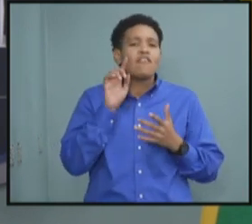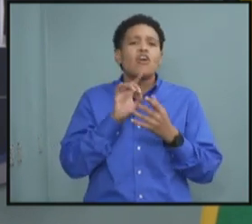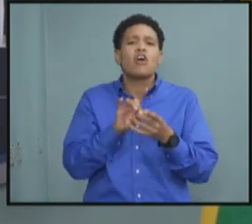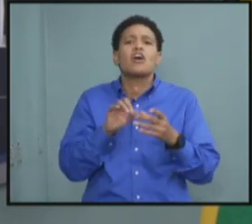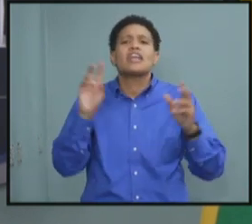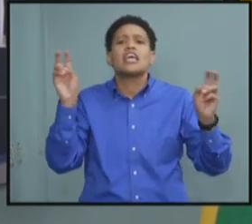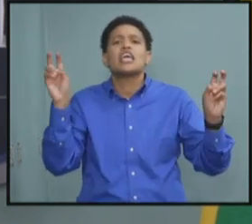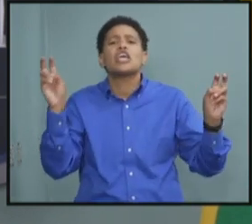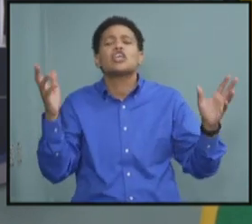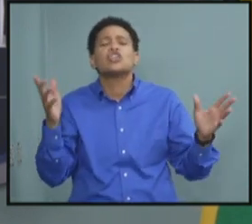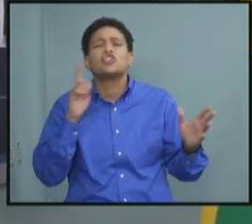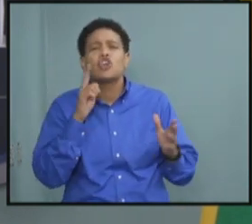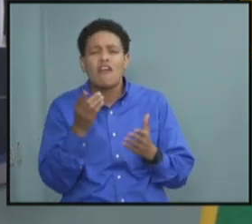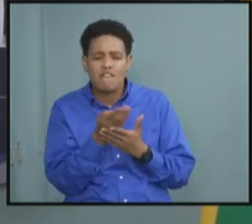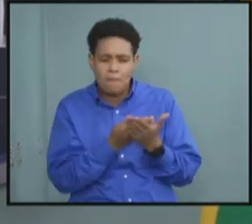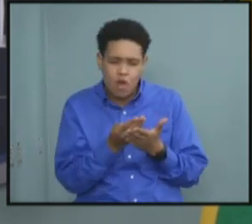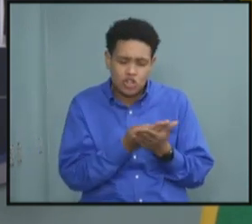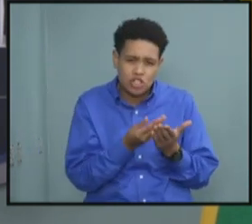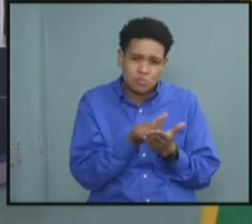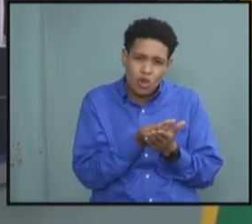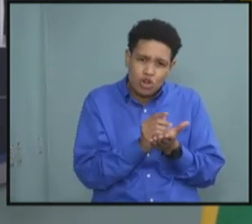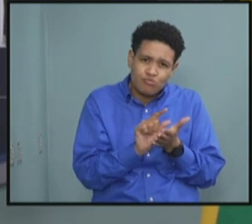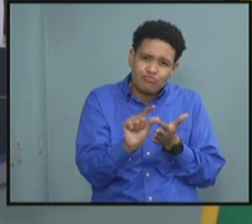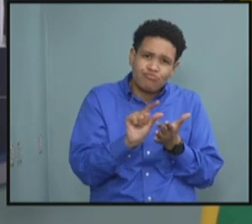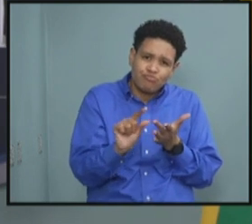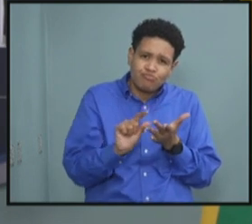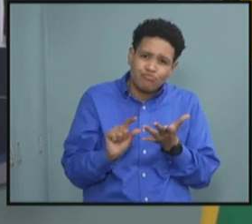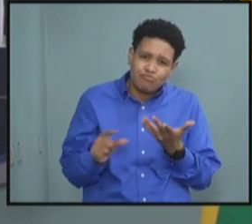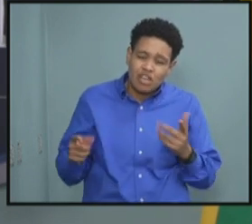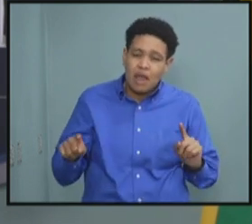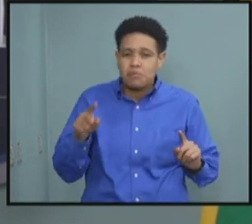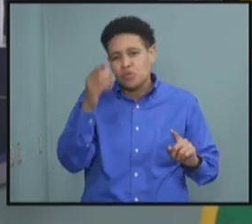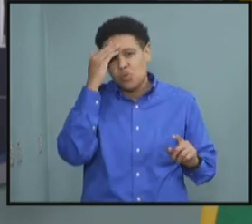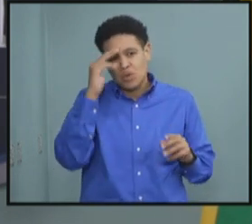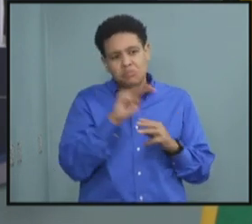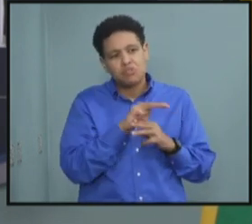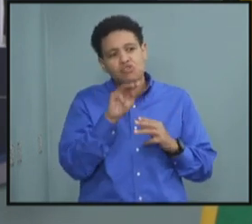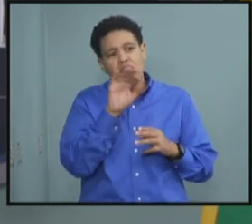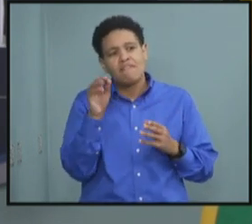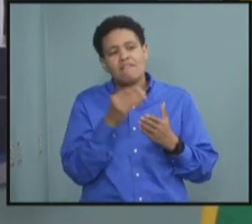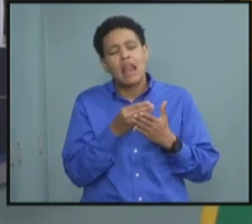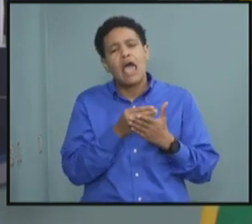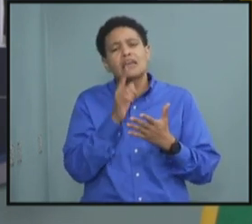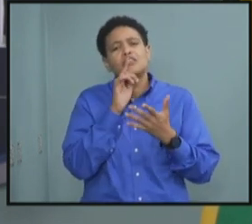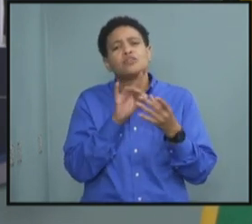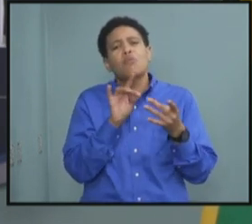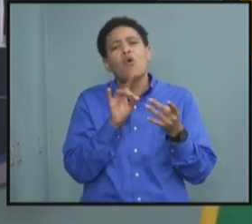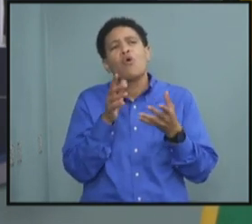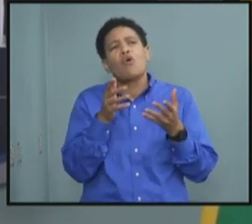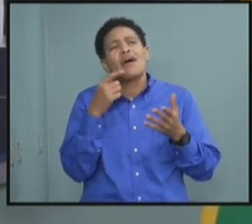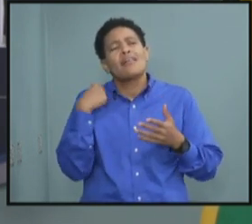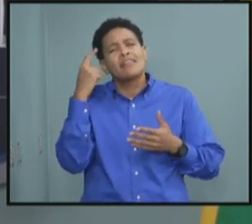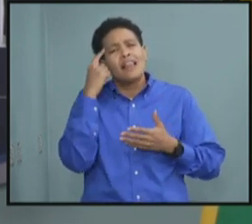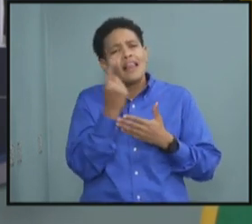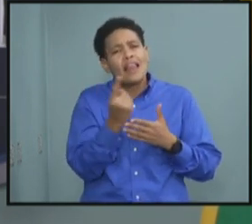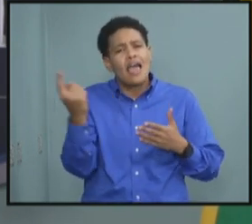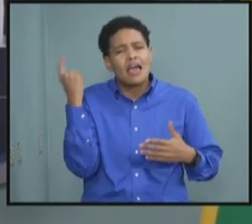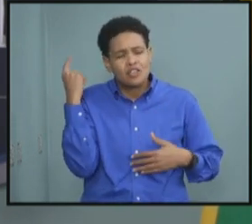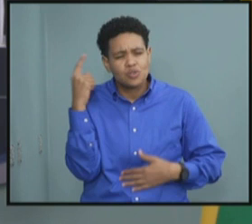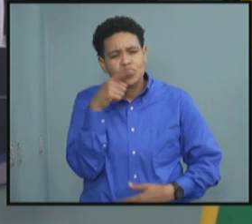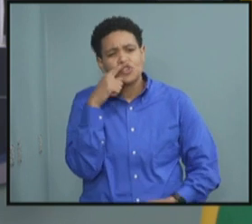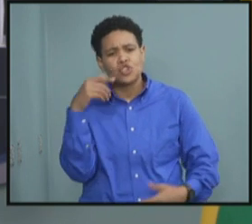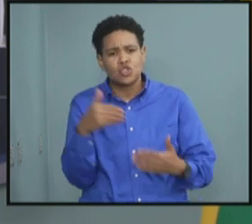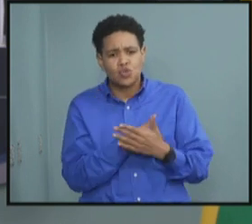of budgetary allocation, as you know, the Minister of Finance spoke, was it last week, on